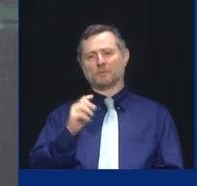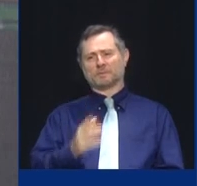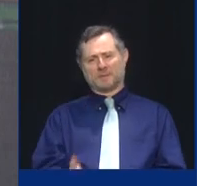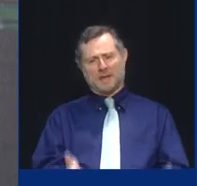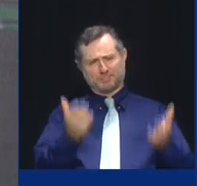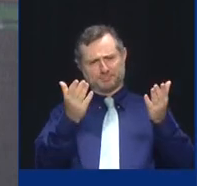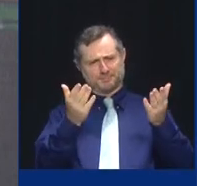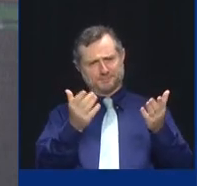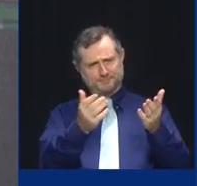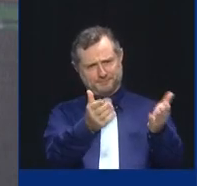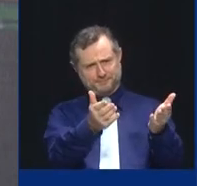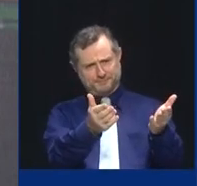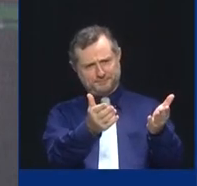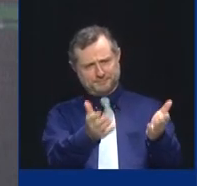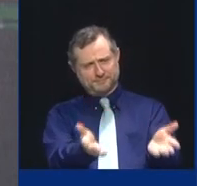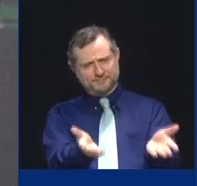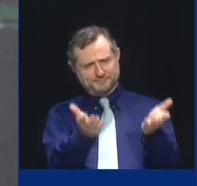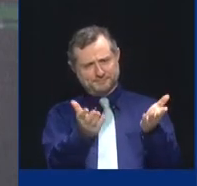bow.